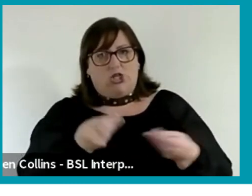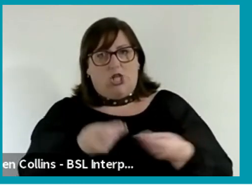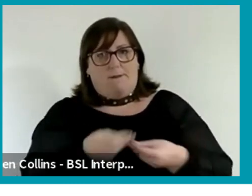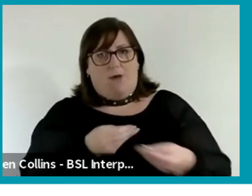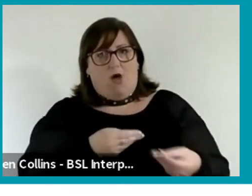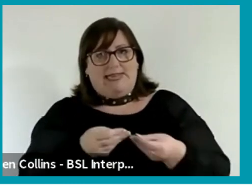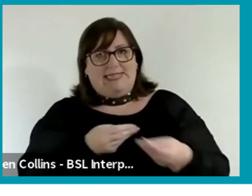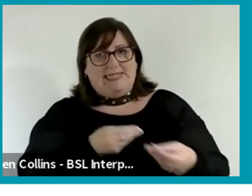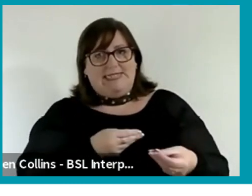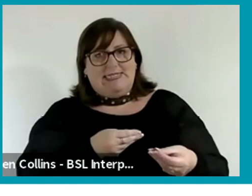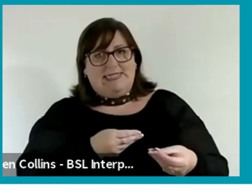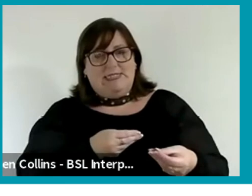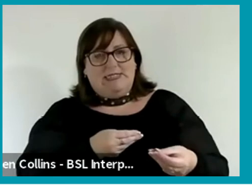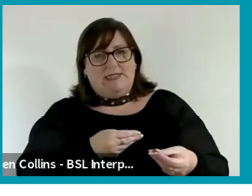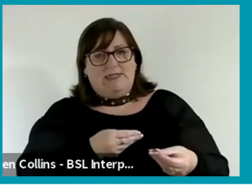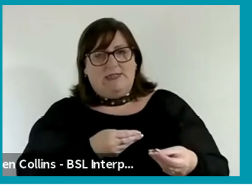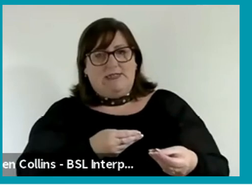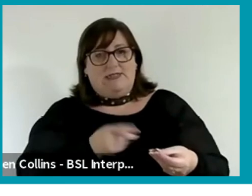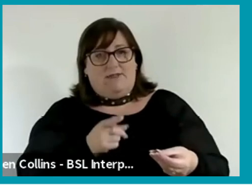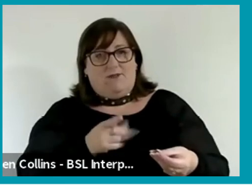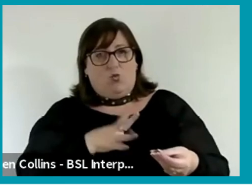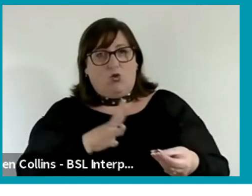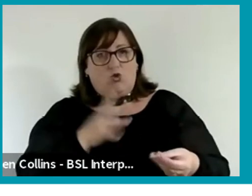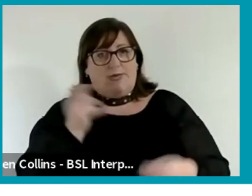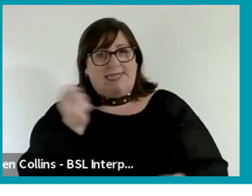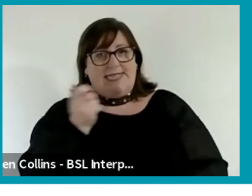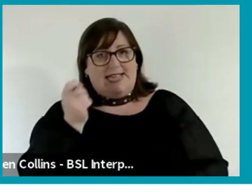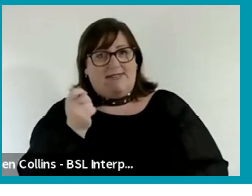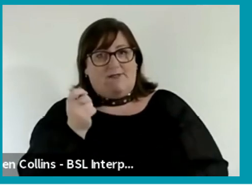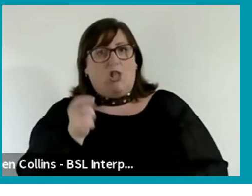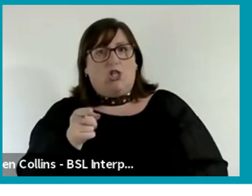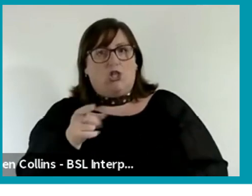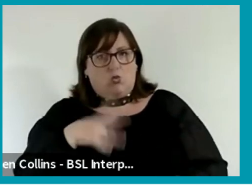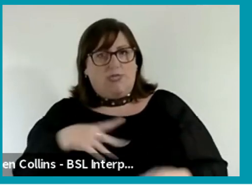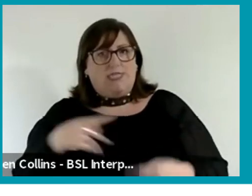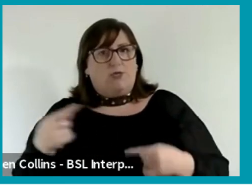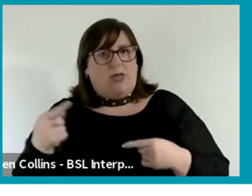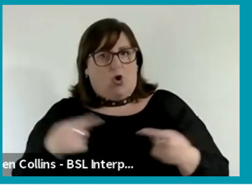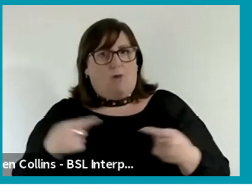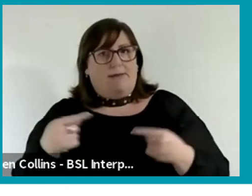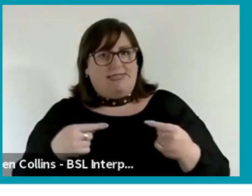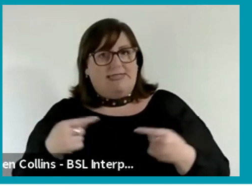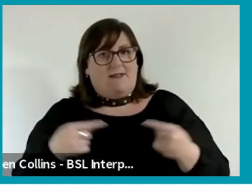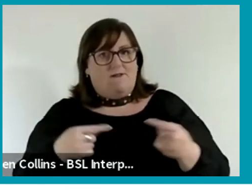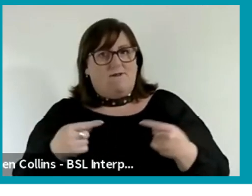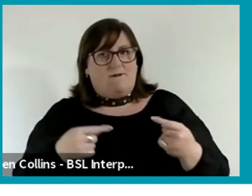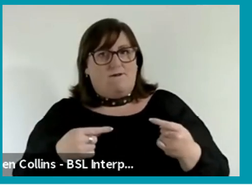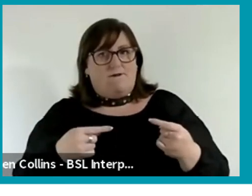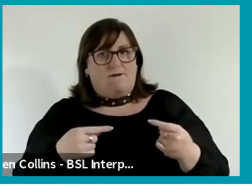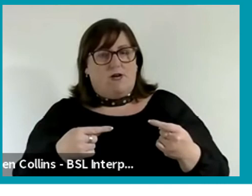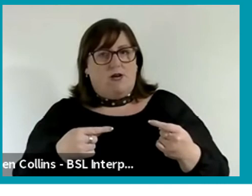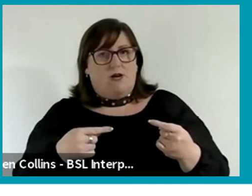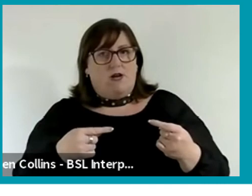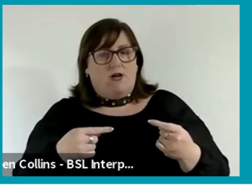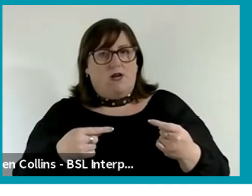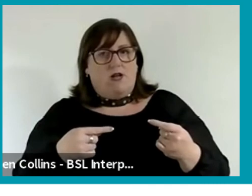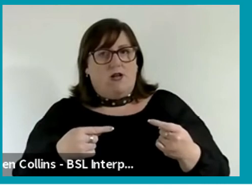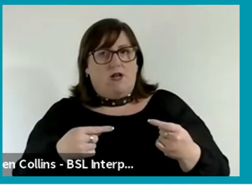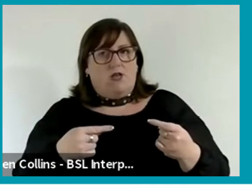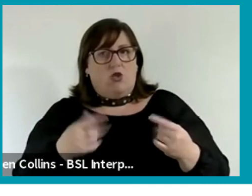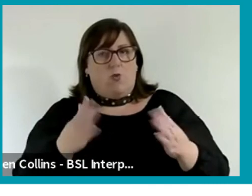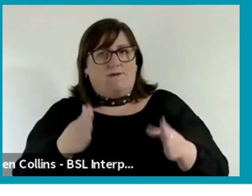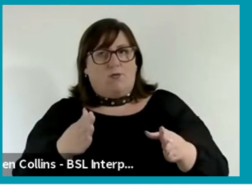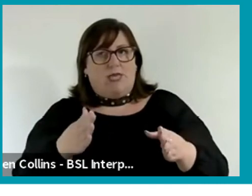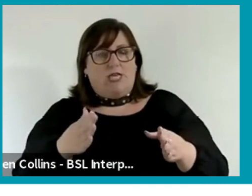To try and beat the markets, you'd have to have that competitive element of your own personality. and that kind of that